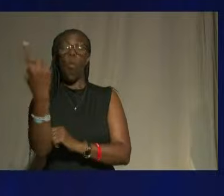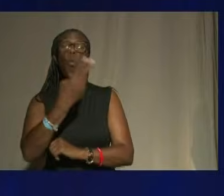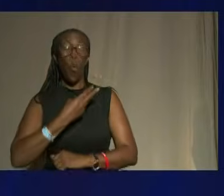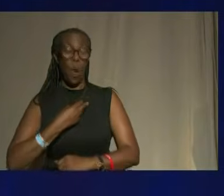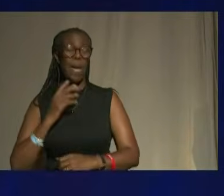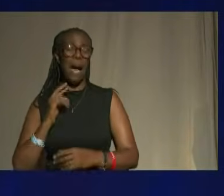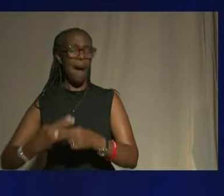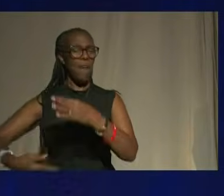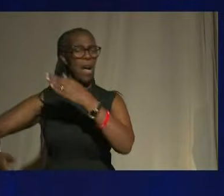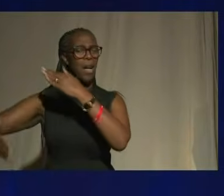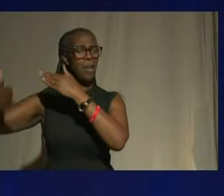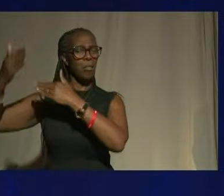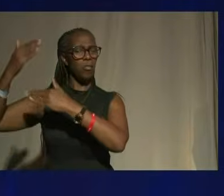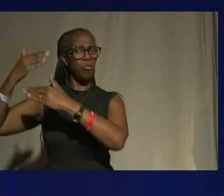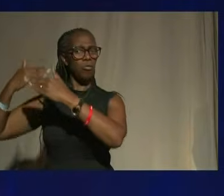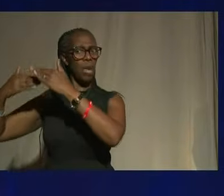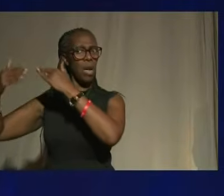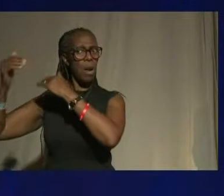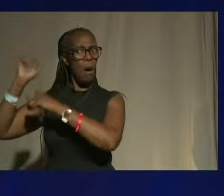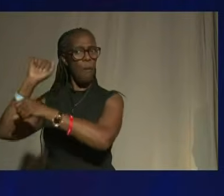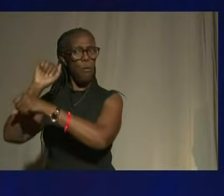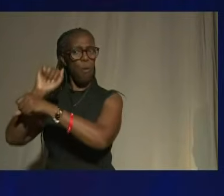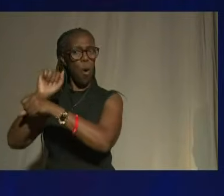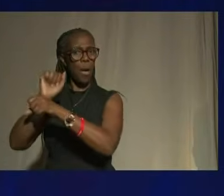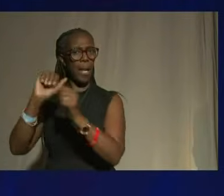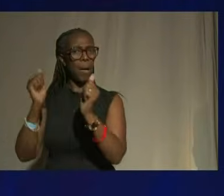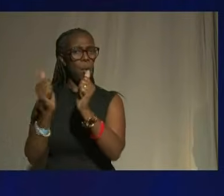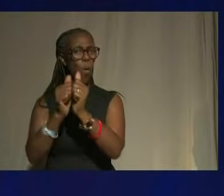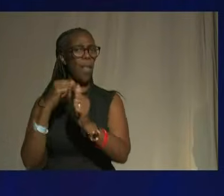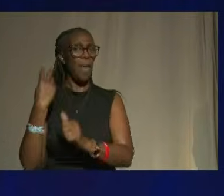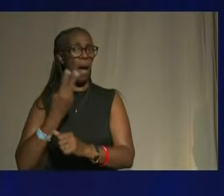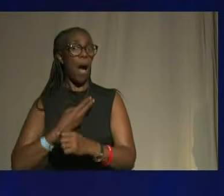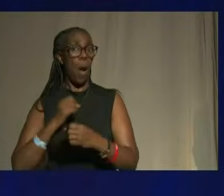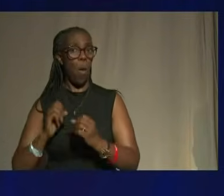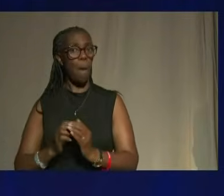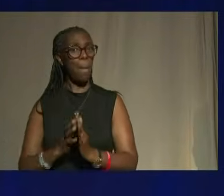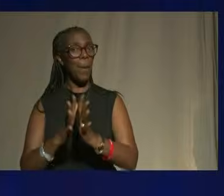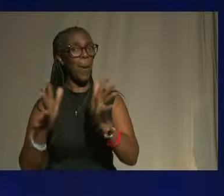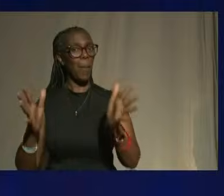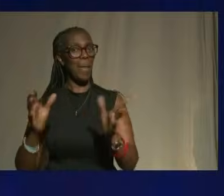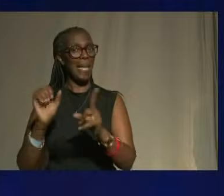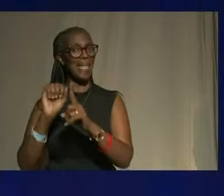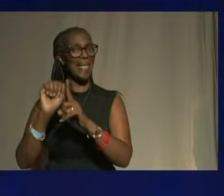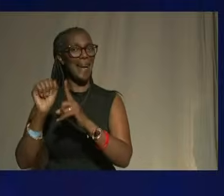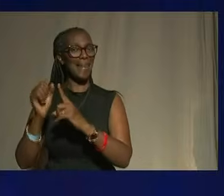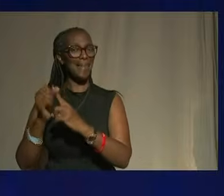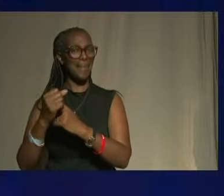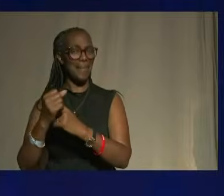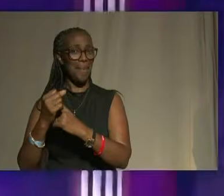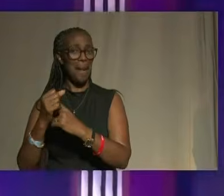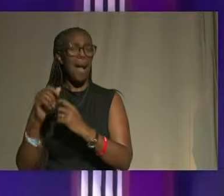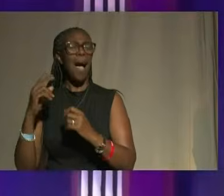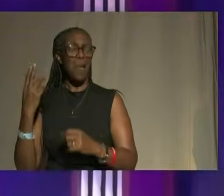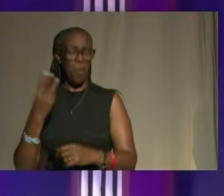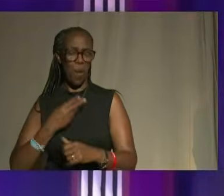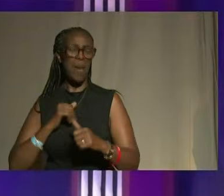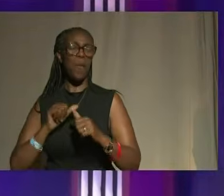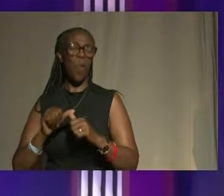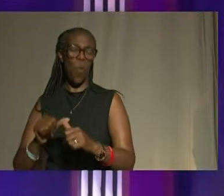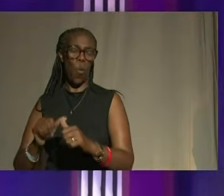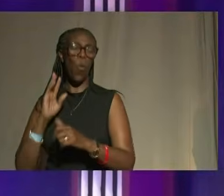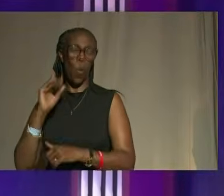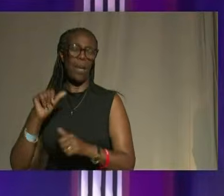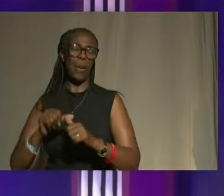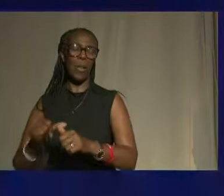our public sector in the interest of this country, and we will continue to do so. So when we come into office, it will be better